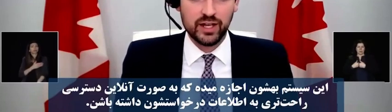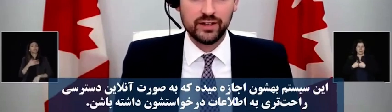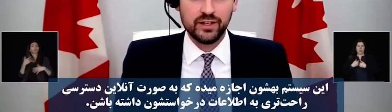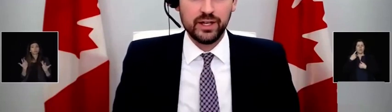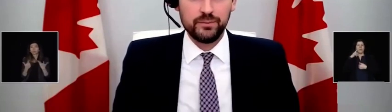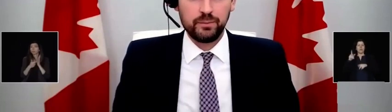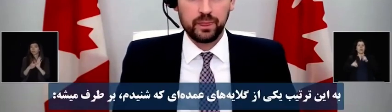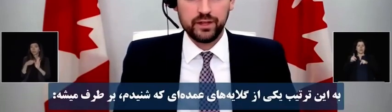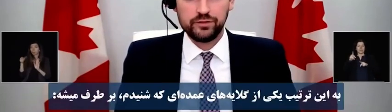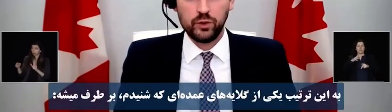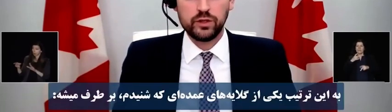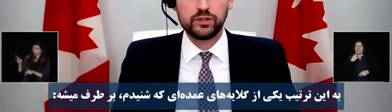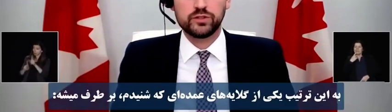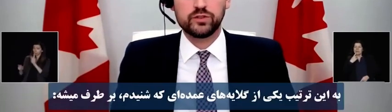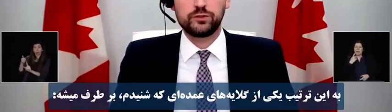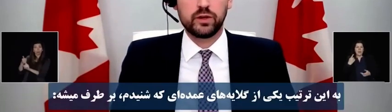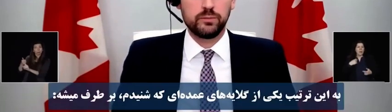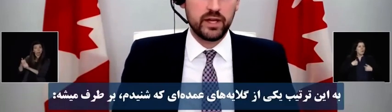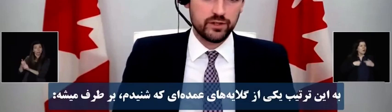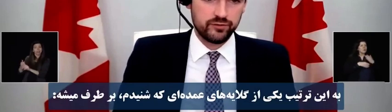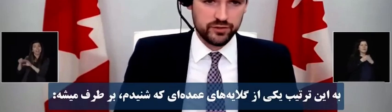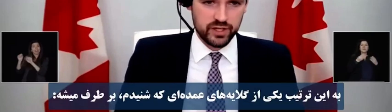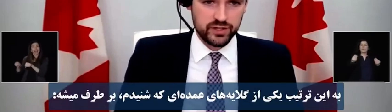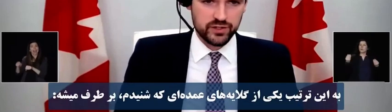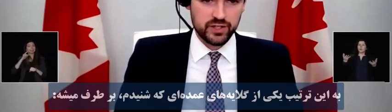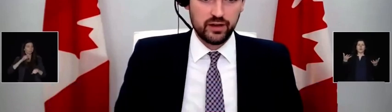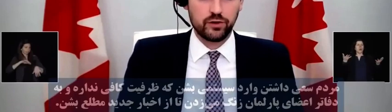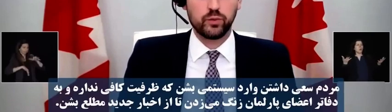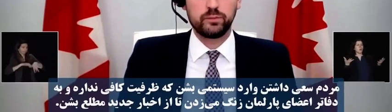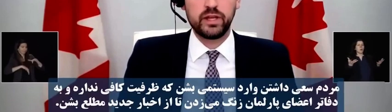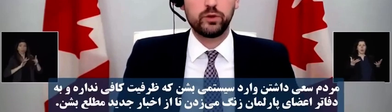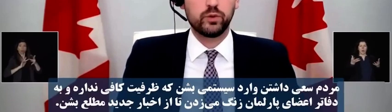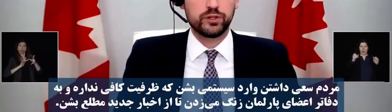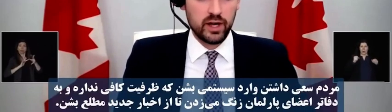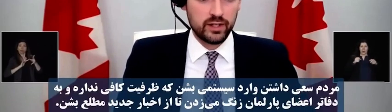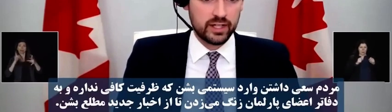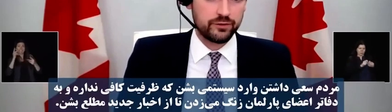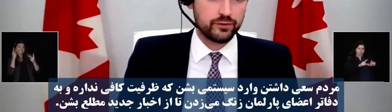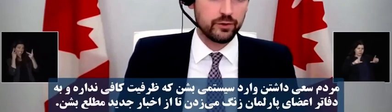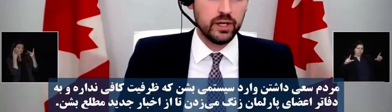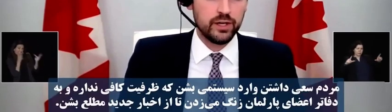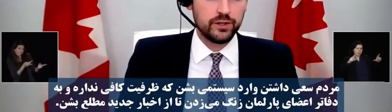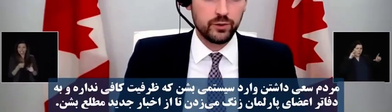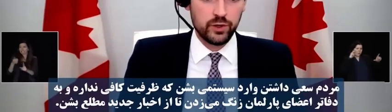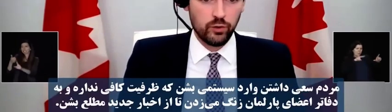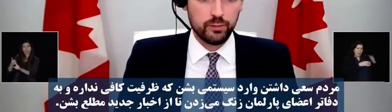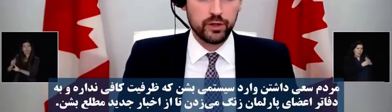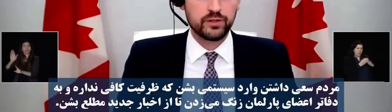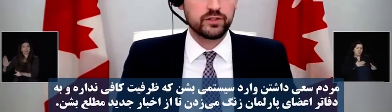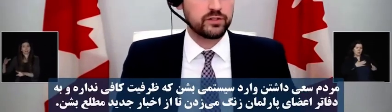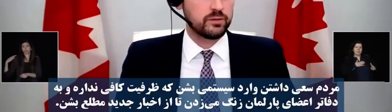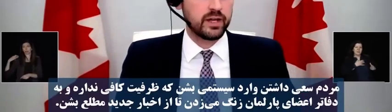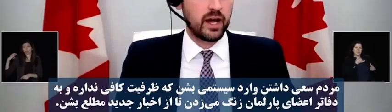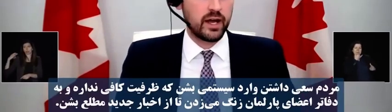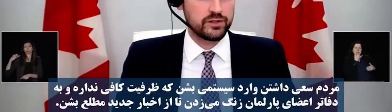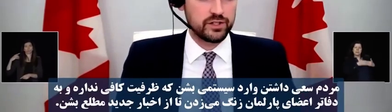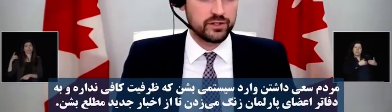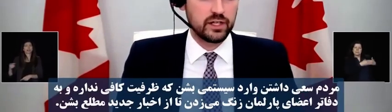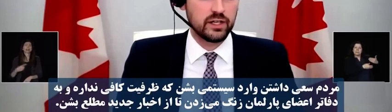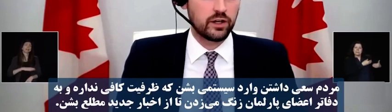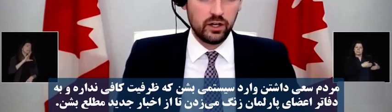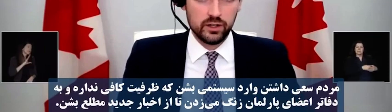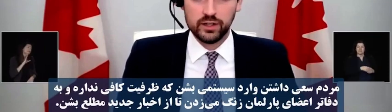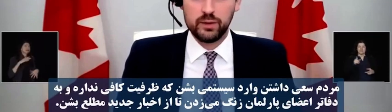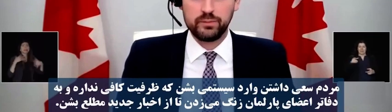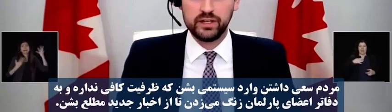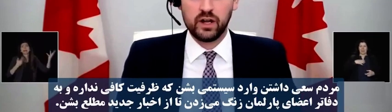information online. This is going to address one of the major frustrations that I've heard when people who are trying to get through to an overburdened system at IRCC